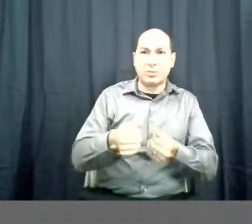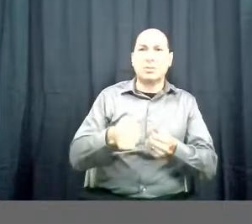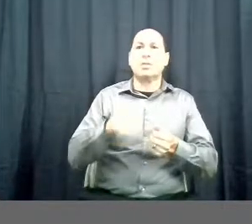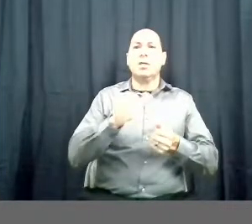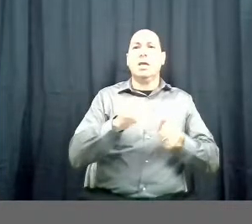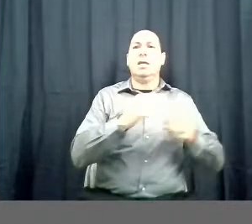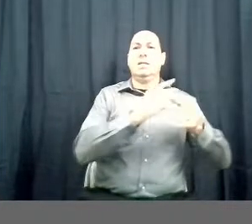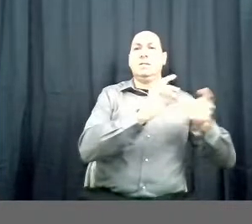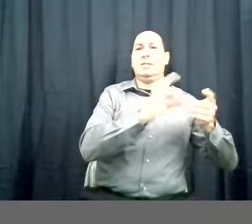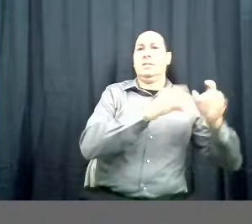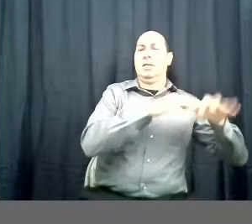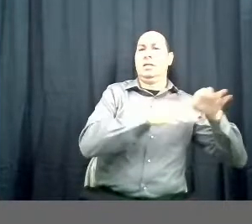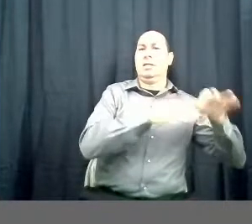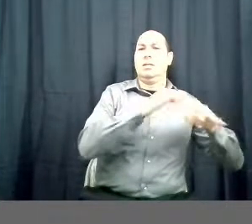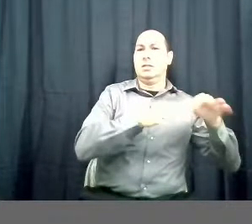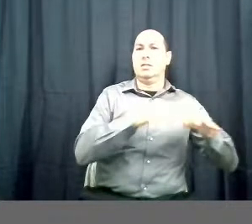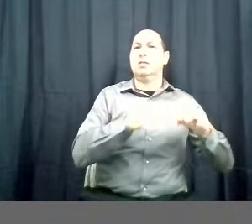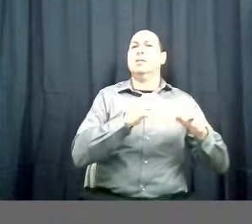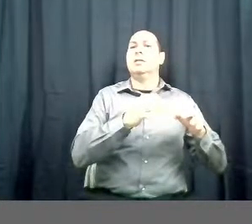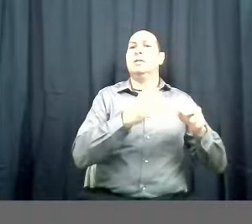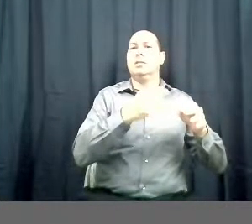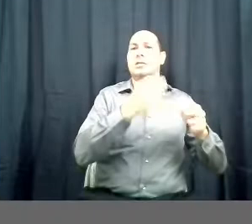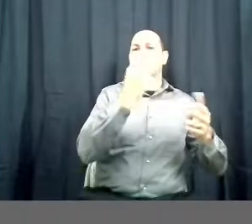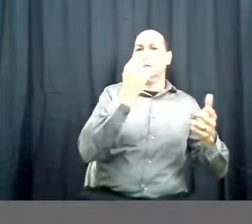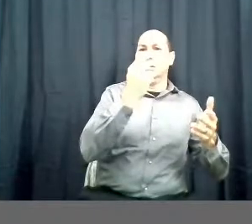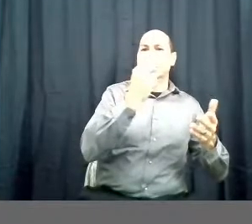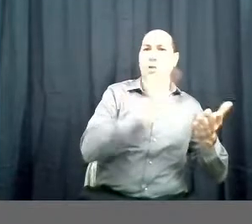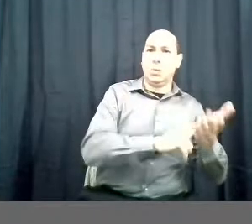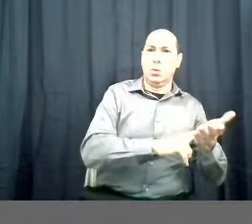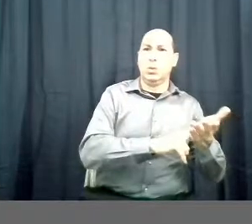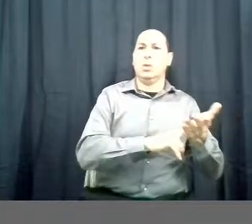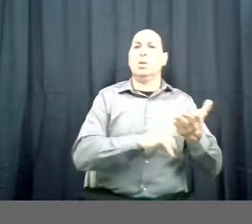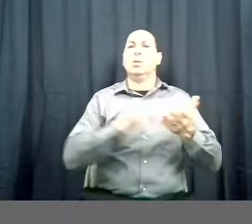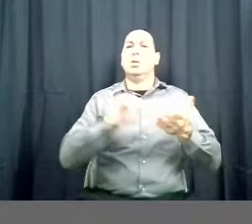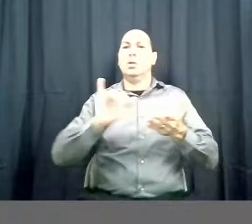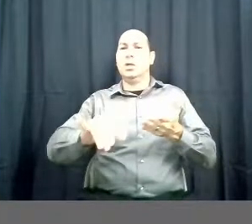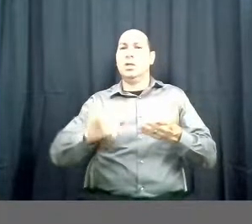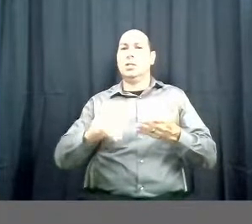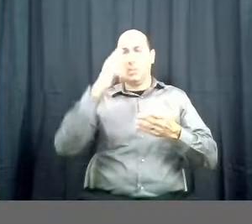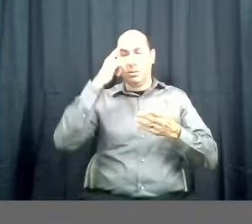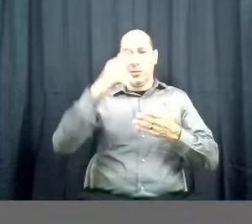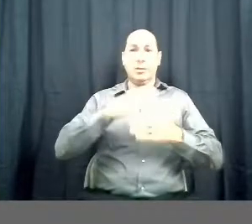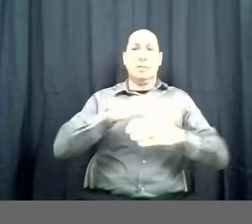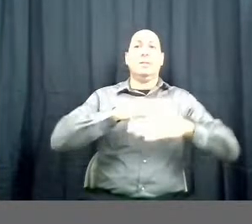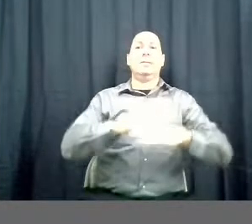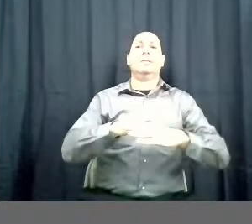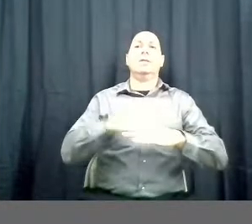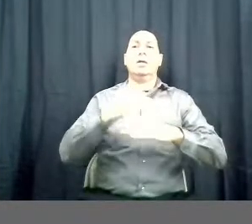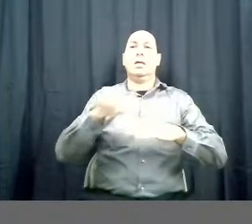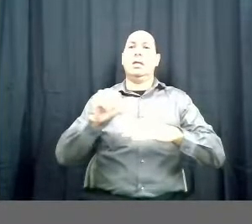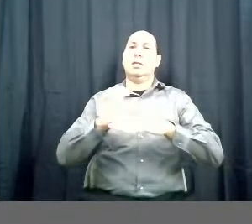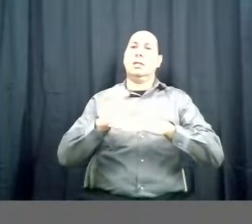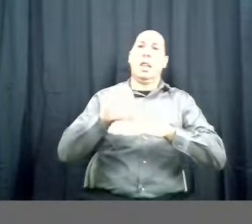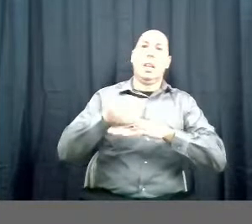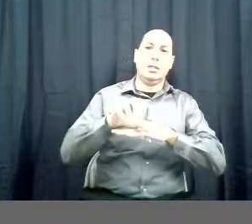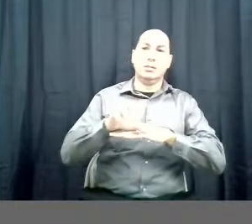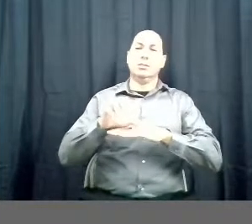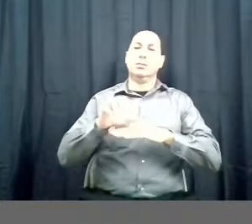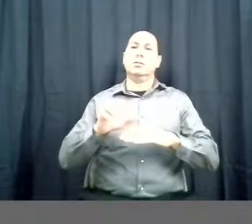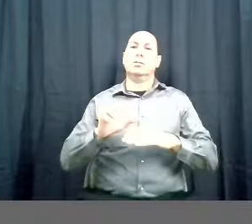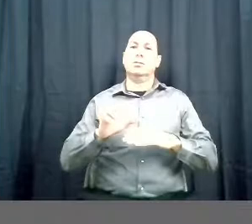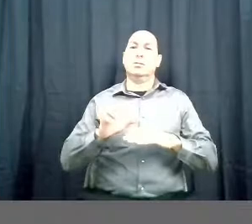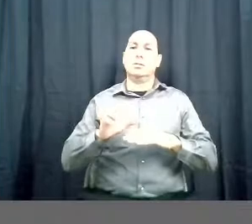promote value-based reforms and reduce fraud, waste, and abuse. Revised sectoral projections reflect an